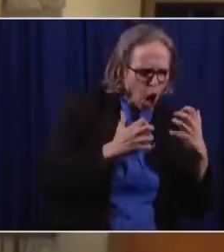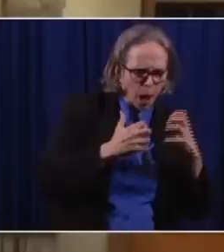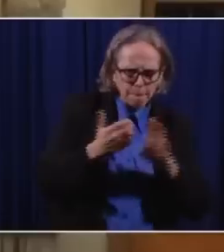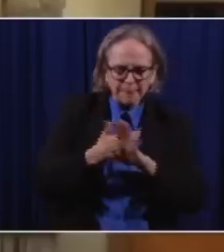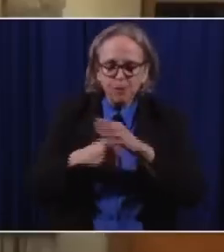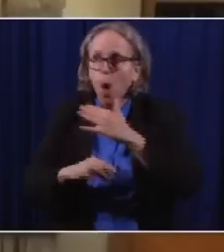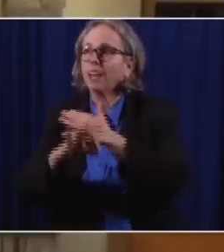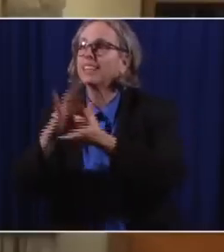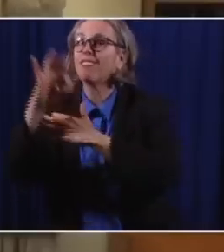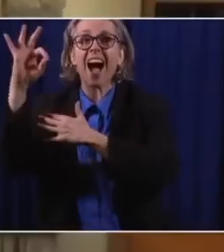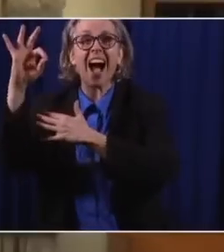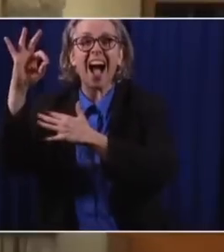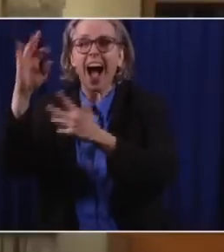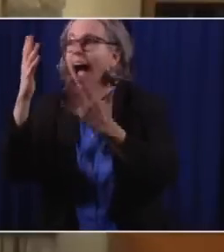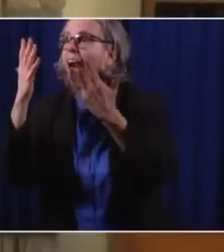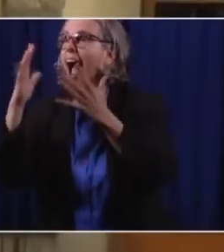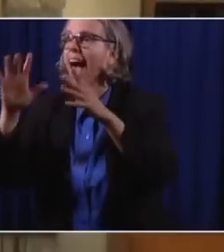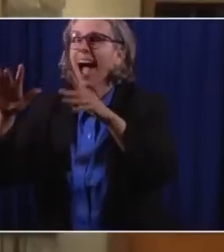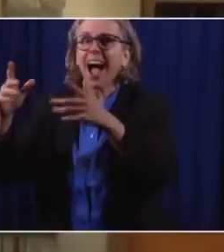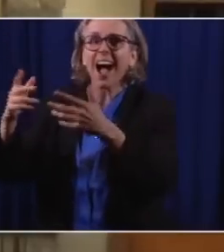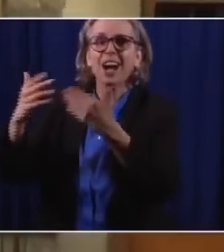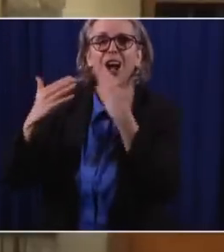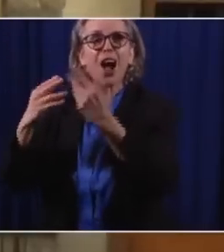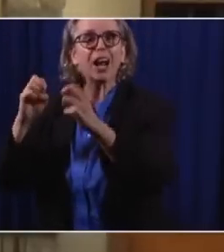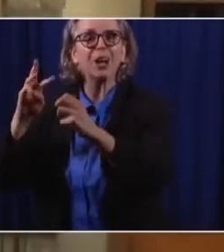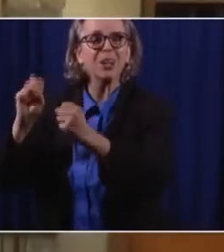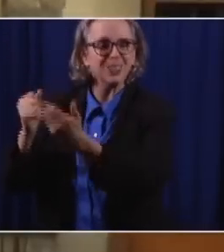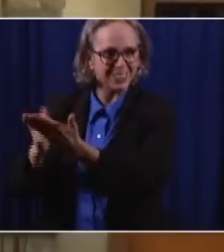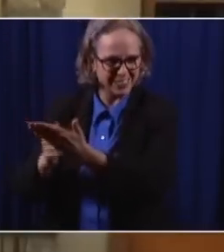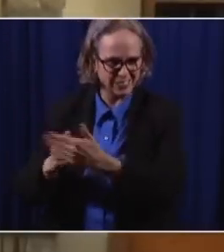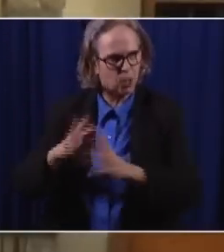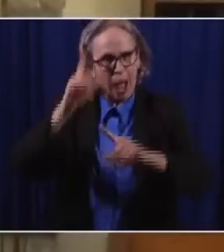of that, and so we need to be ready for that.